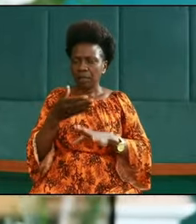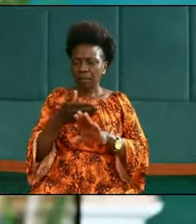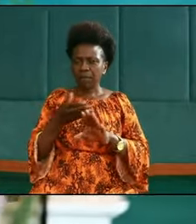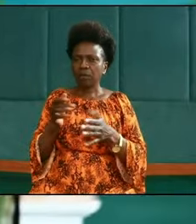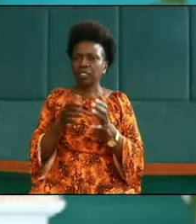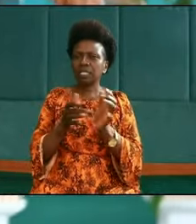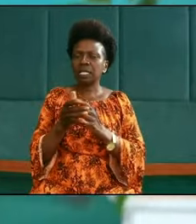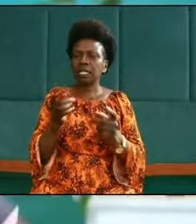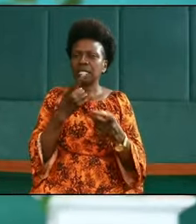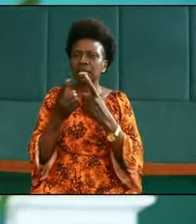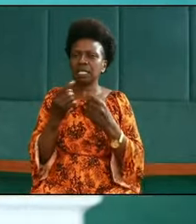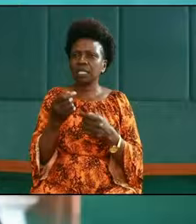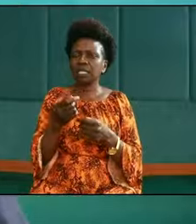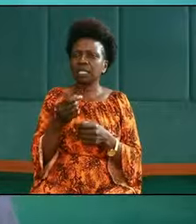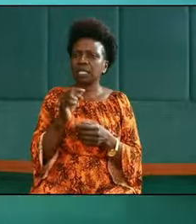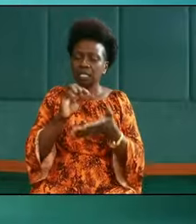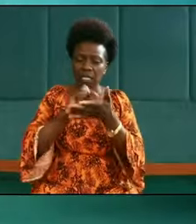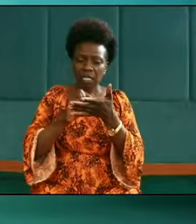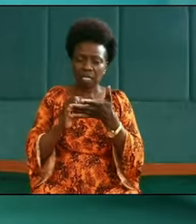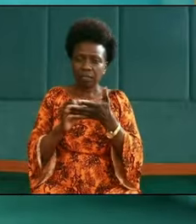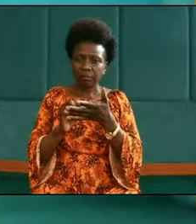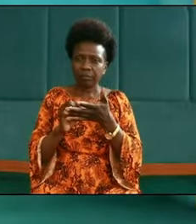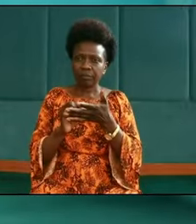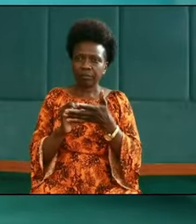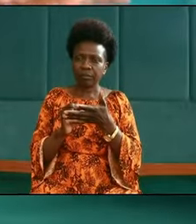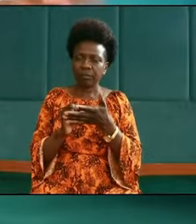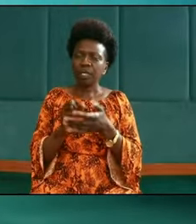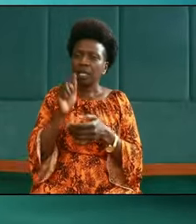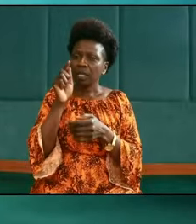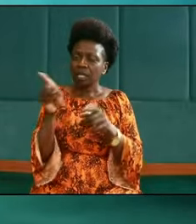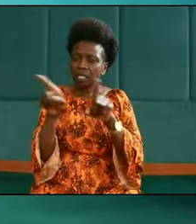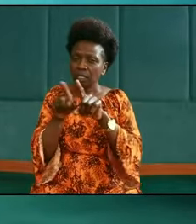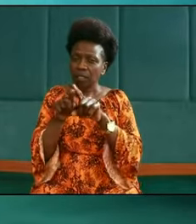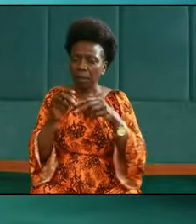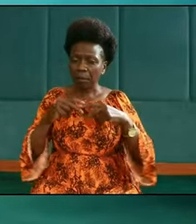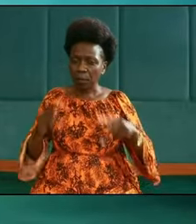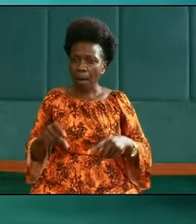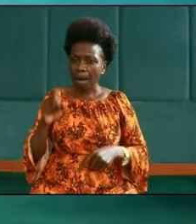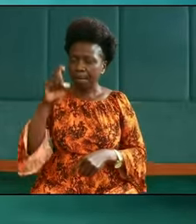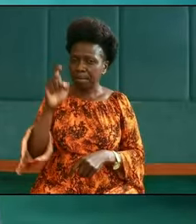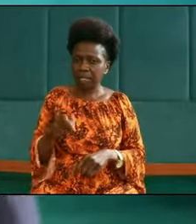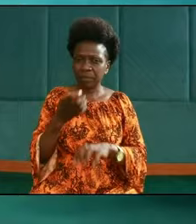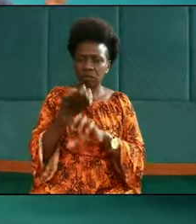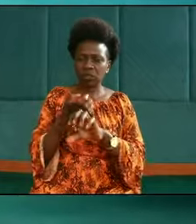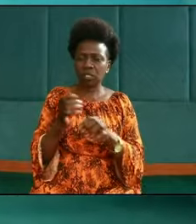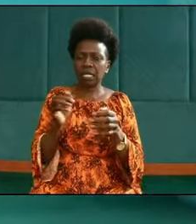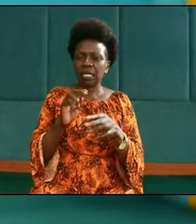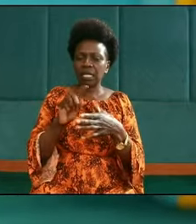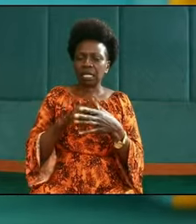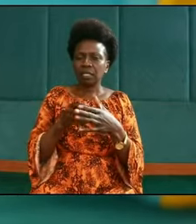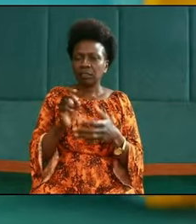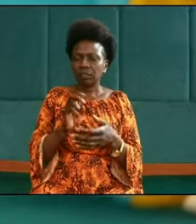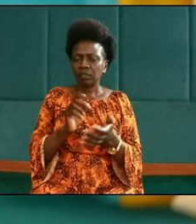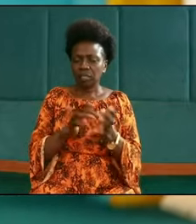Jesus and say, it is written, such like ought to be stoned. Yet Jesus, looking